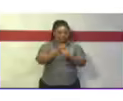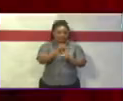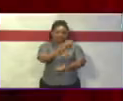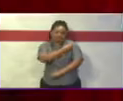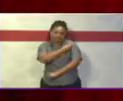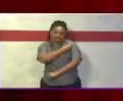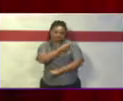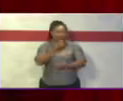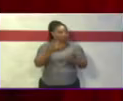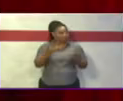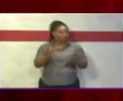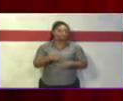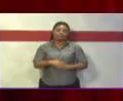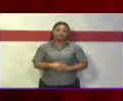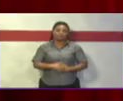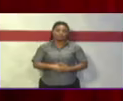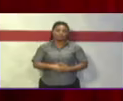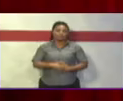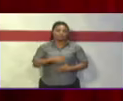you. So